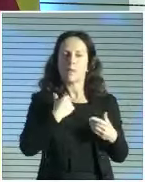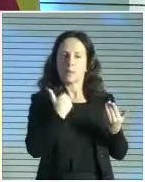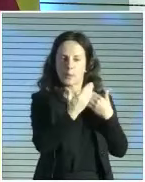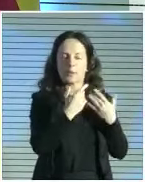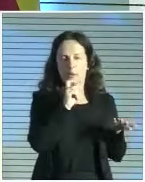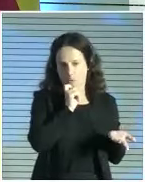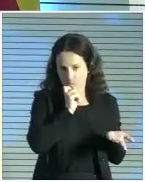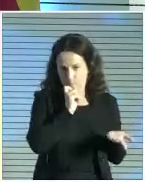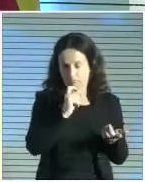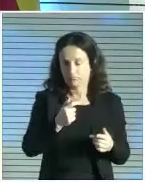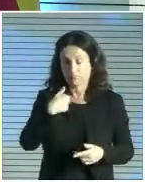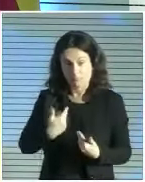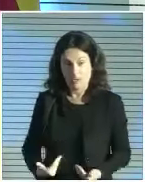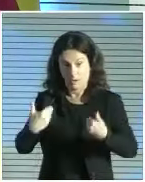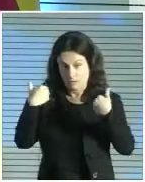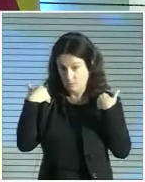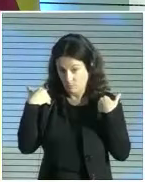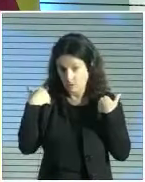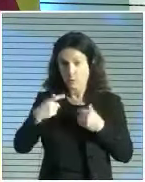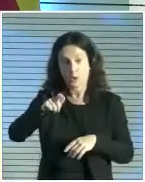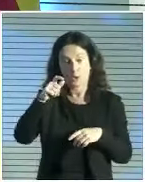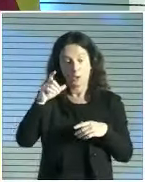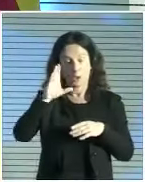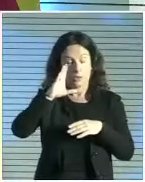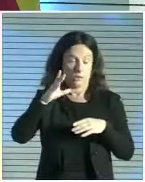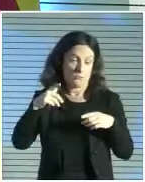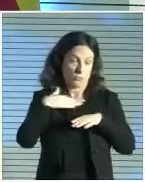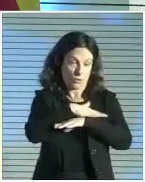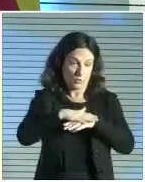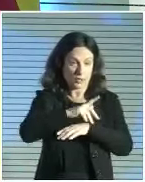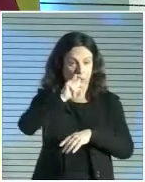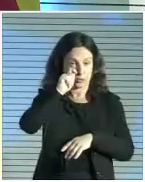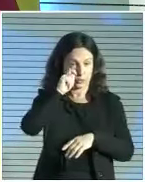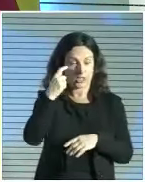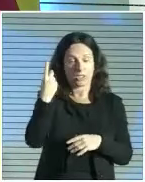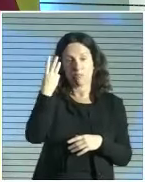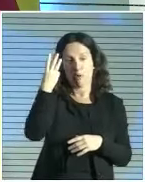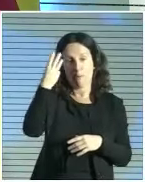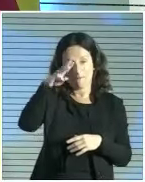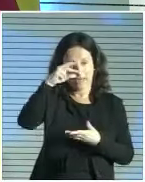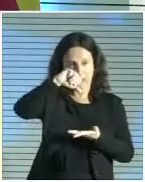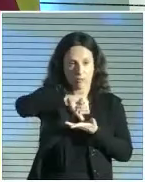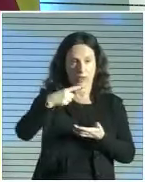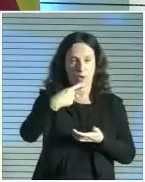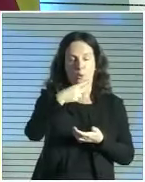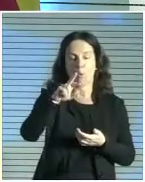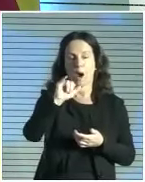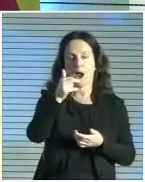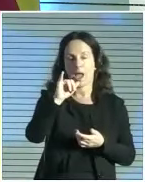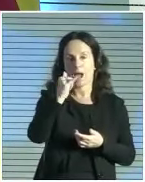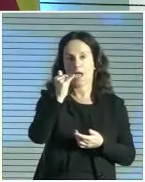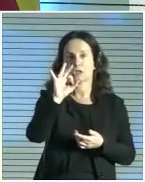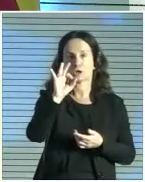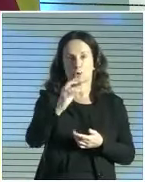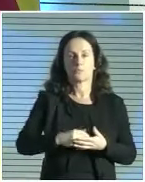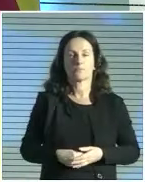Guanajuato. Thank you very much, Dirk, and thank you very much to the UNWTO for giving